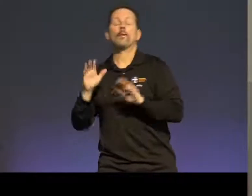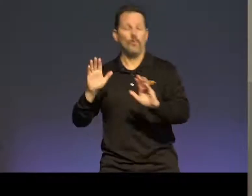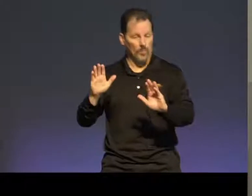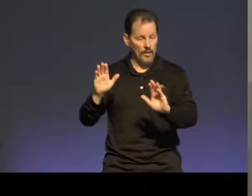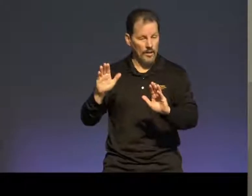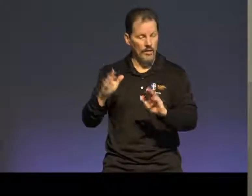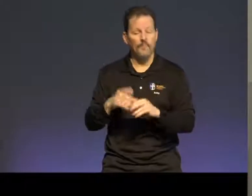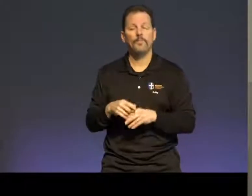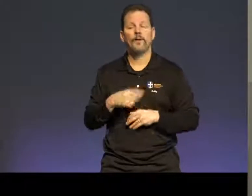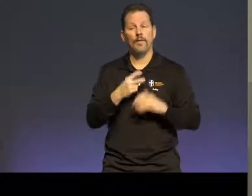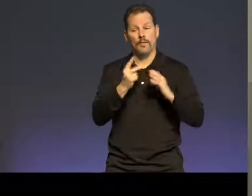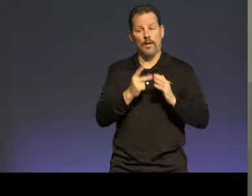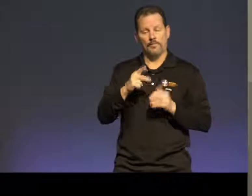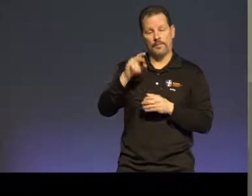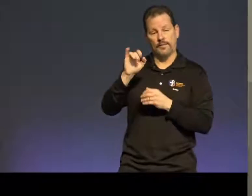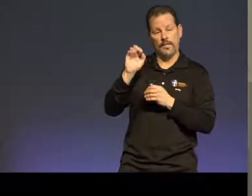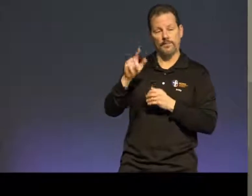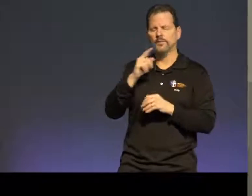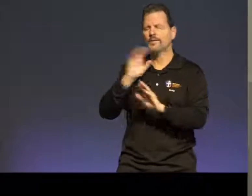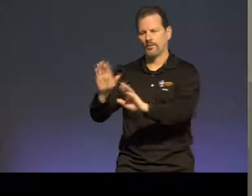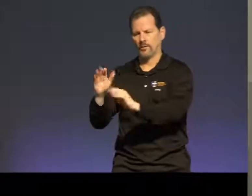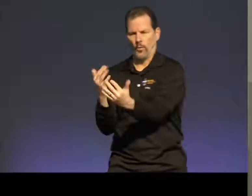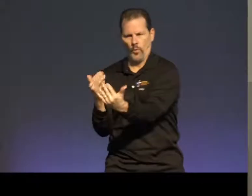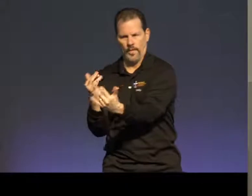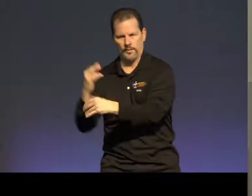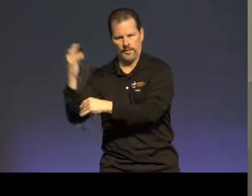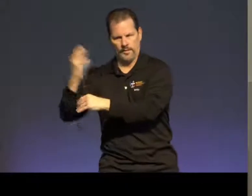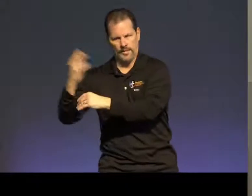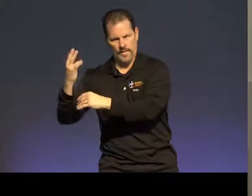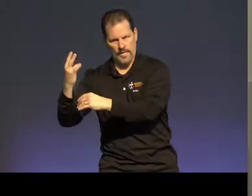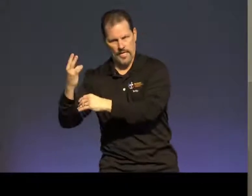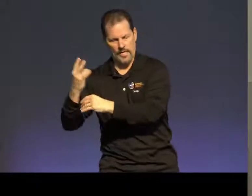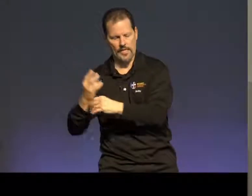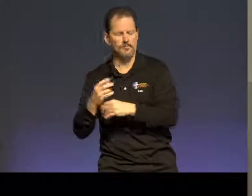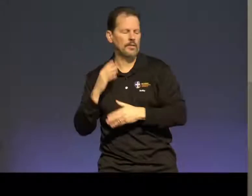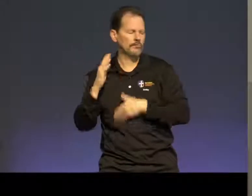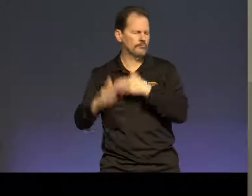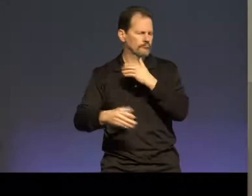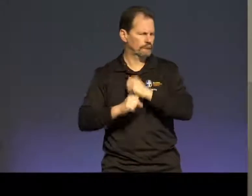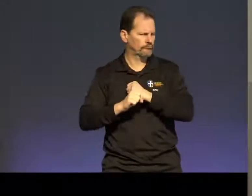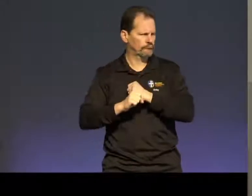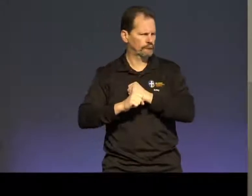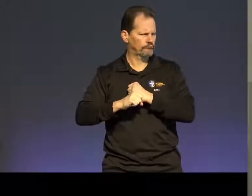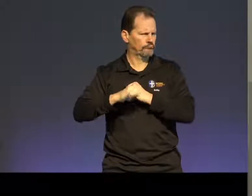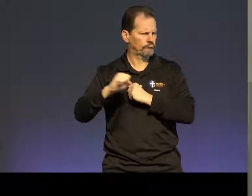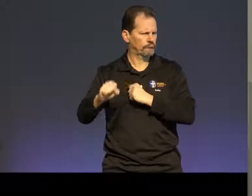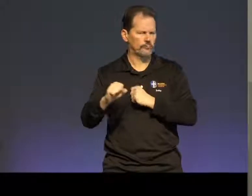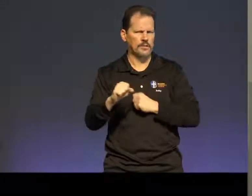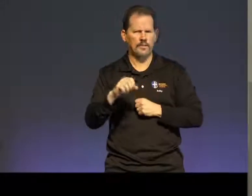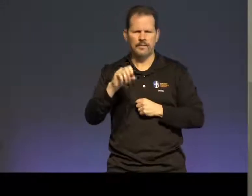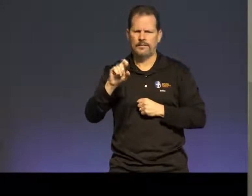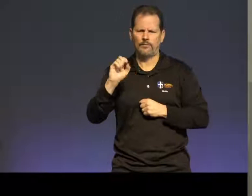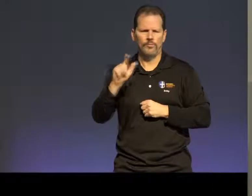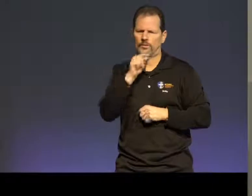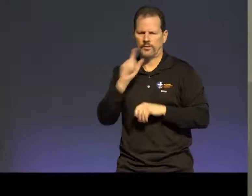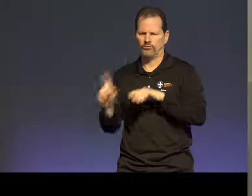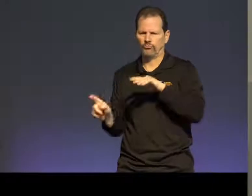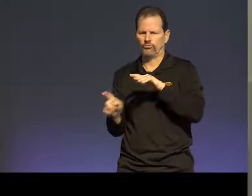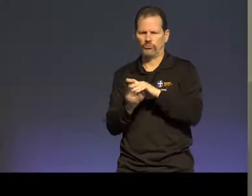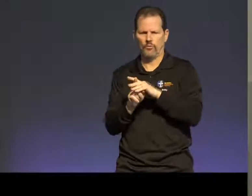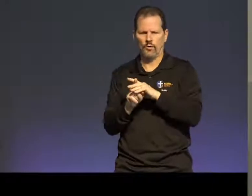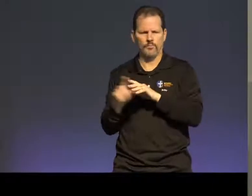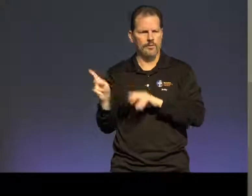the time appointed by Samuel, but Samuel did not come to Gilgal, and the people were scattering from him. So